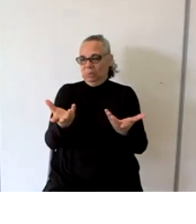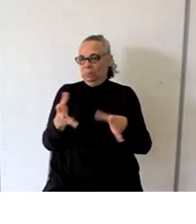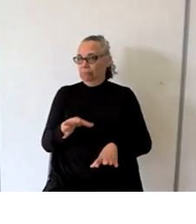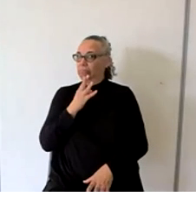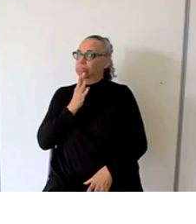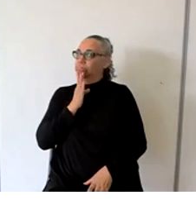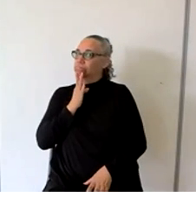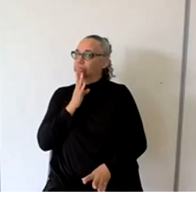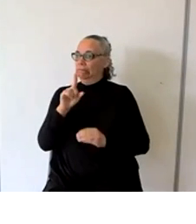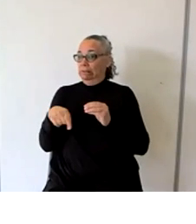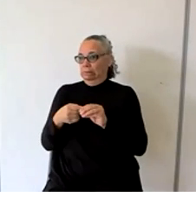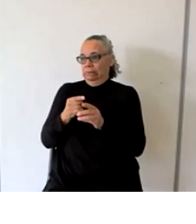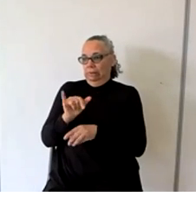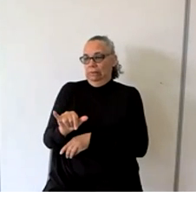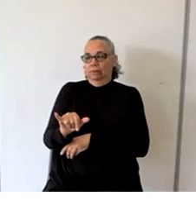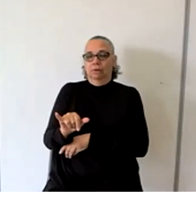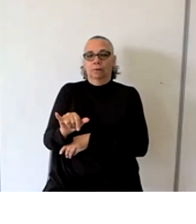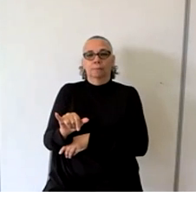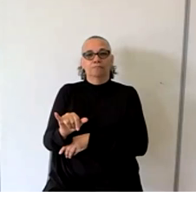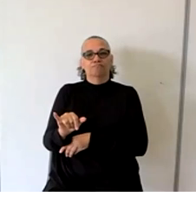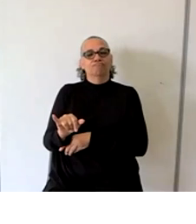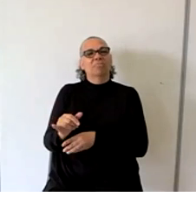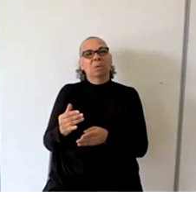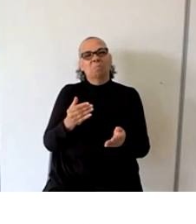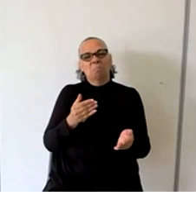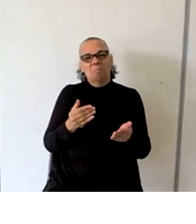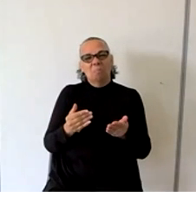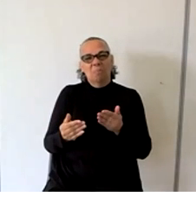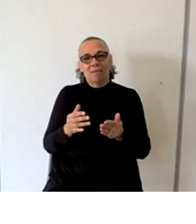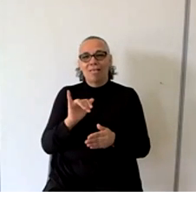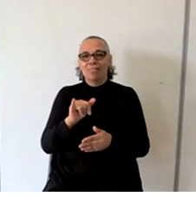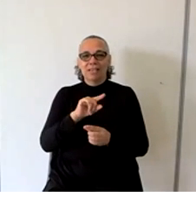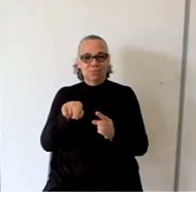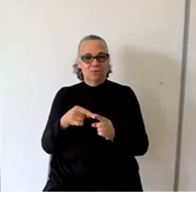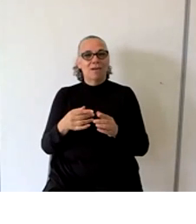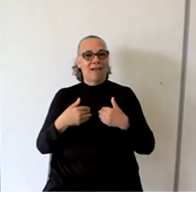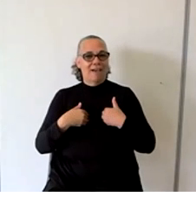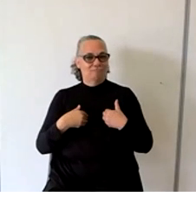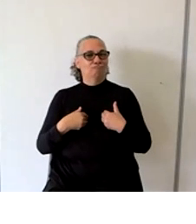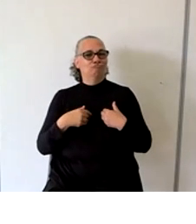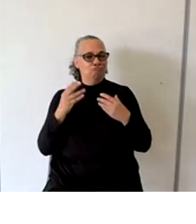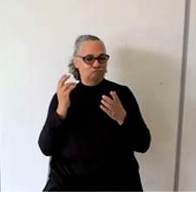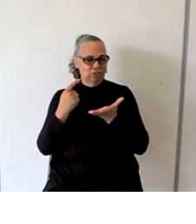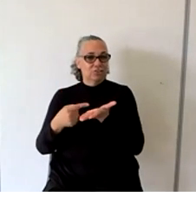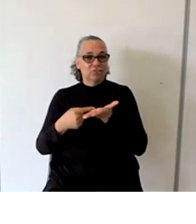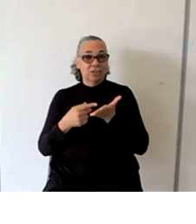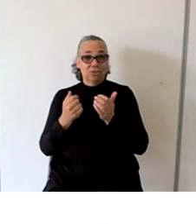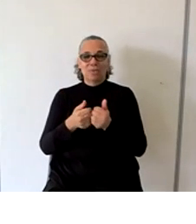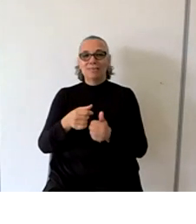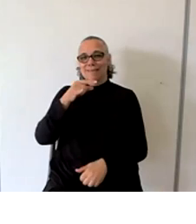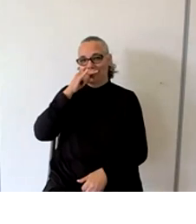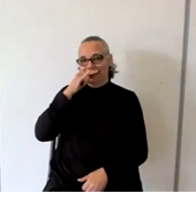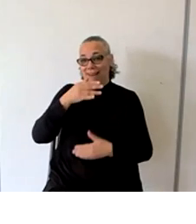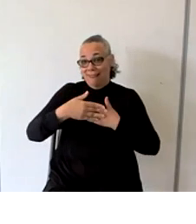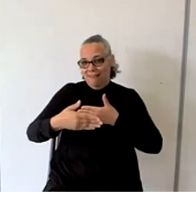it, I think maybe that's when you can have a conversation with your kids afterwards, saying, you know,